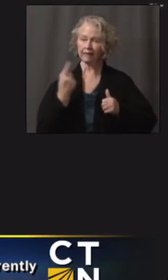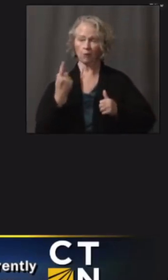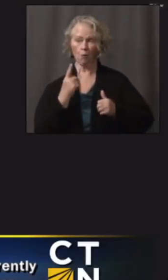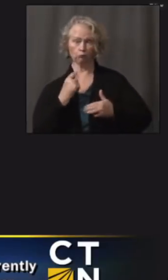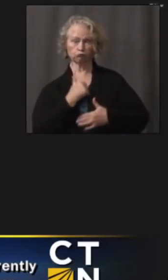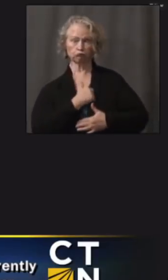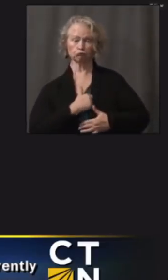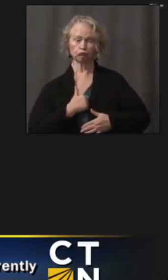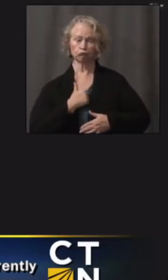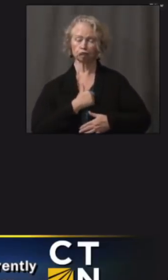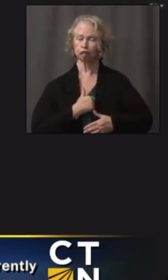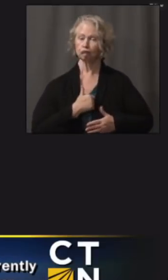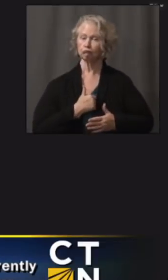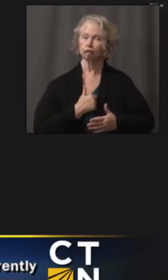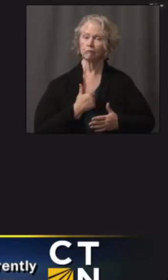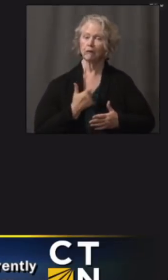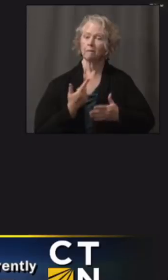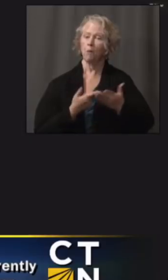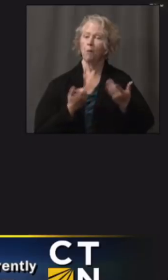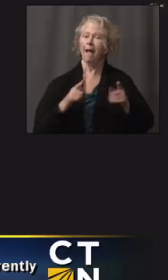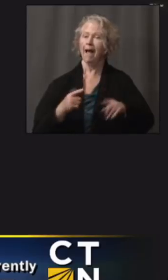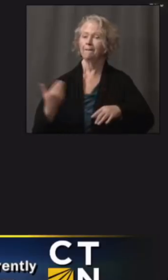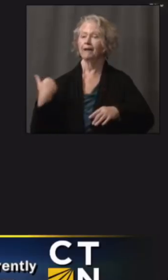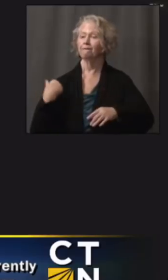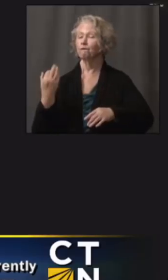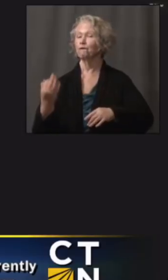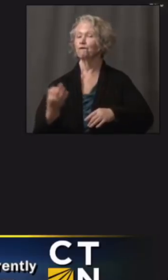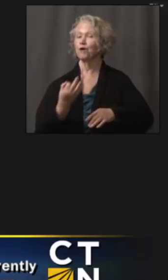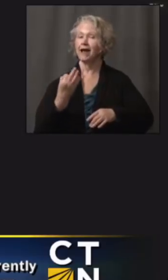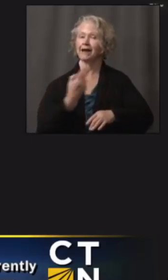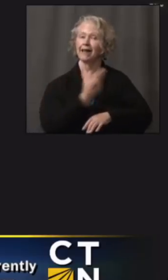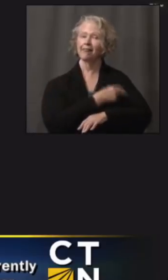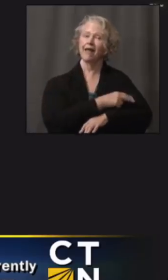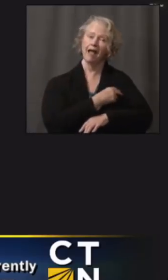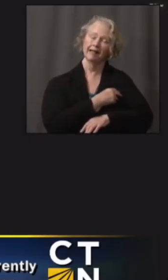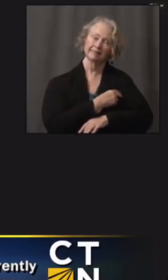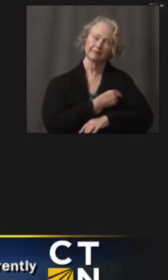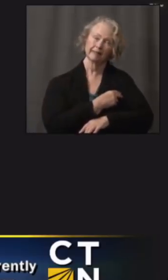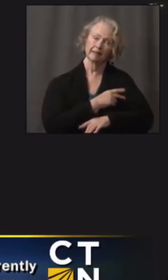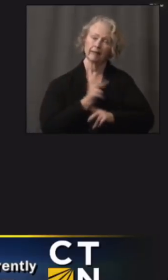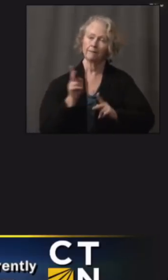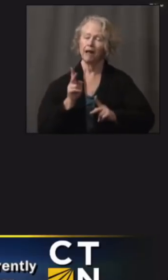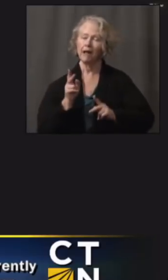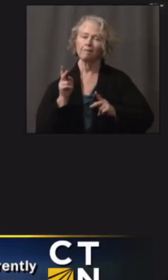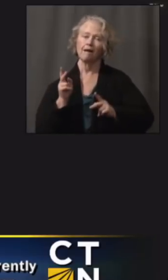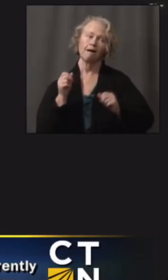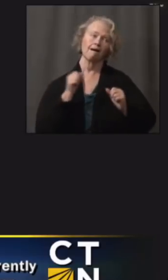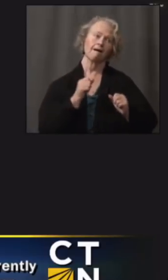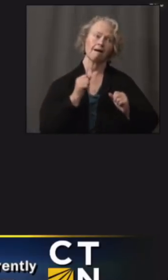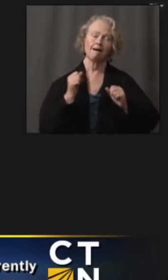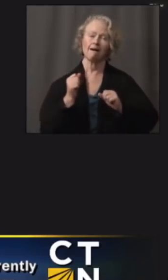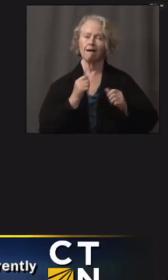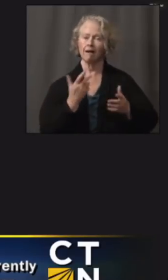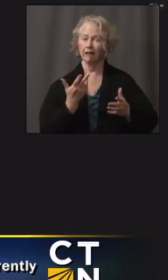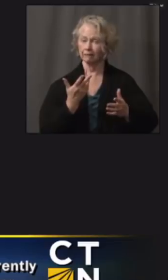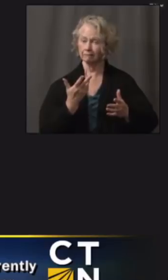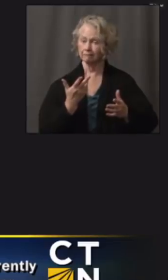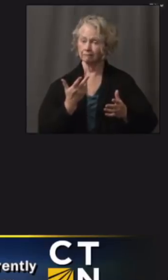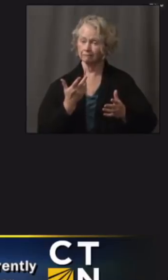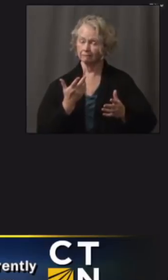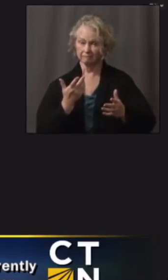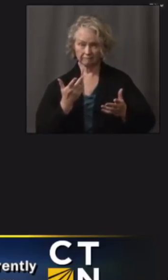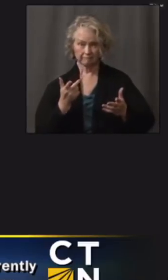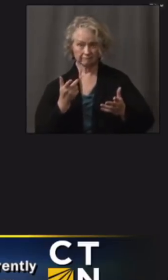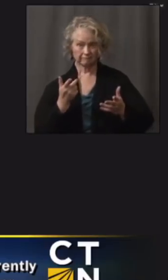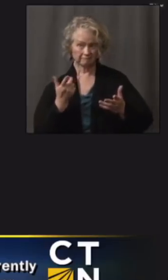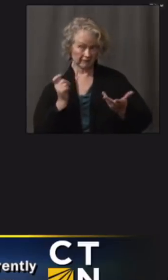the logistics from Friday at the hospital? People seemed jammed together. There were some complaints about that. Is that a lesson